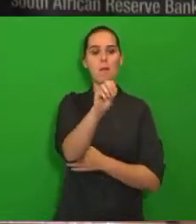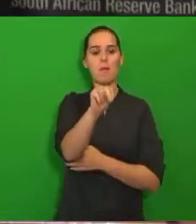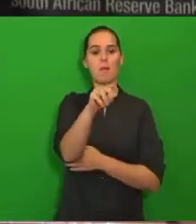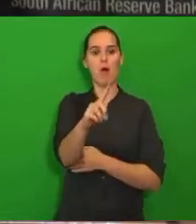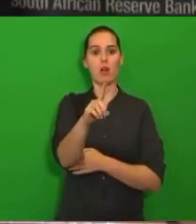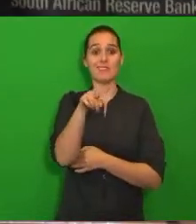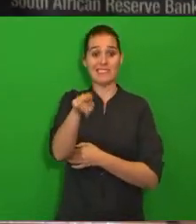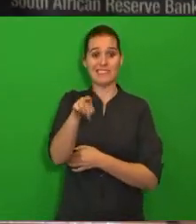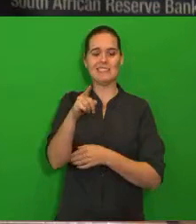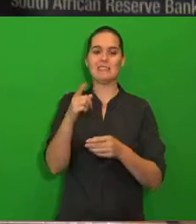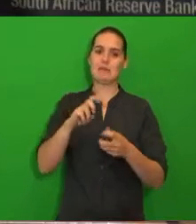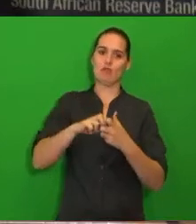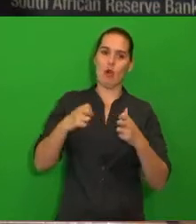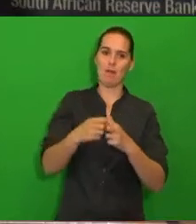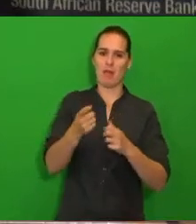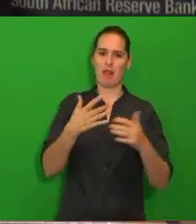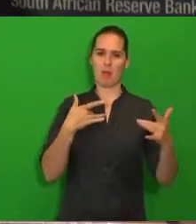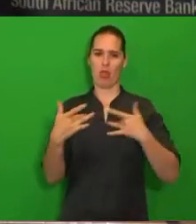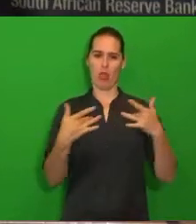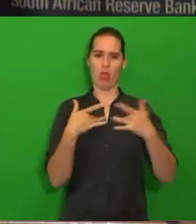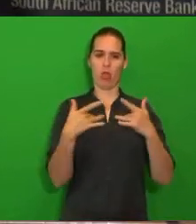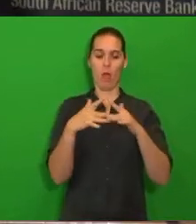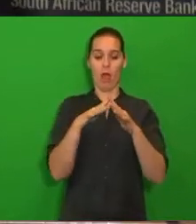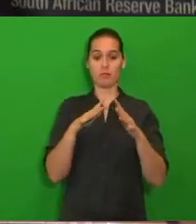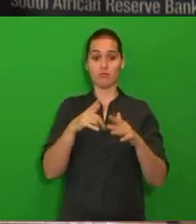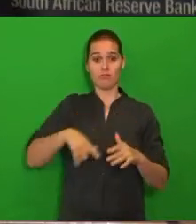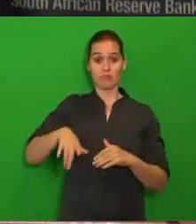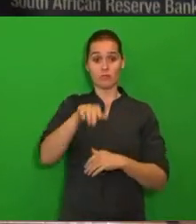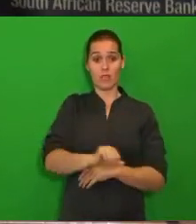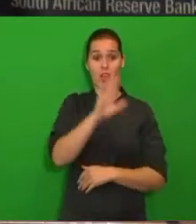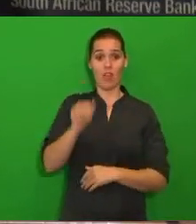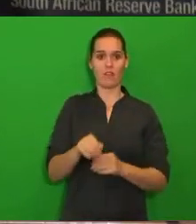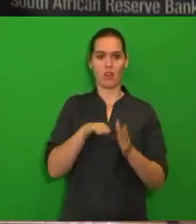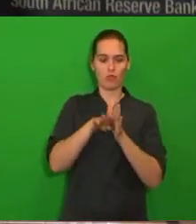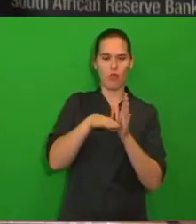reflect concerns about domestic growth prospects and fiscal risks.